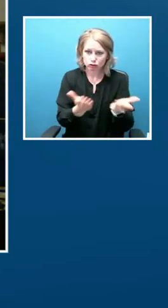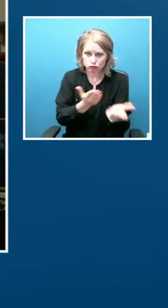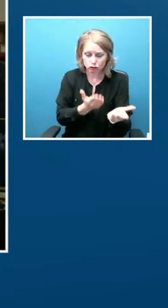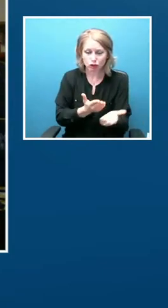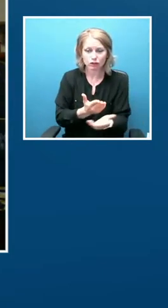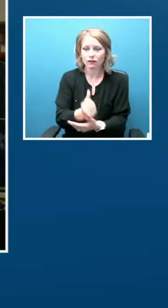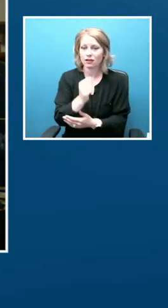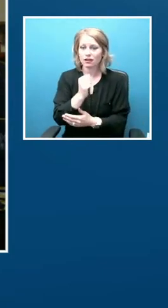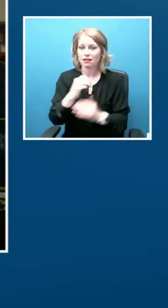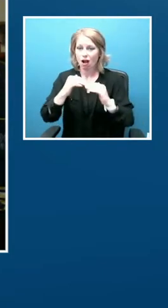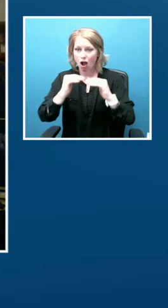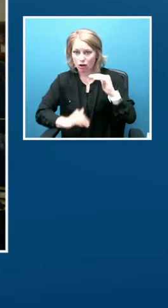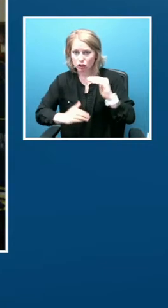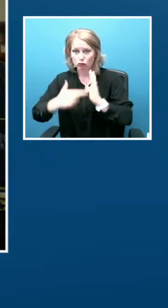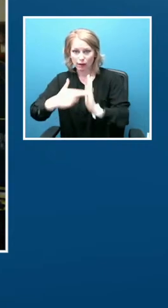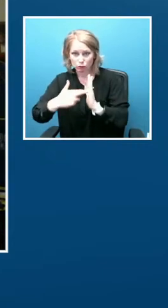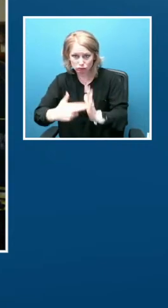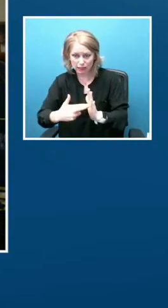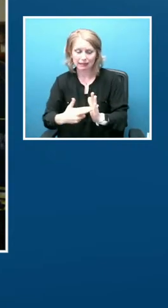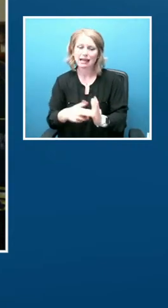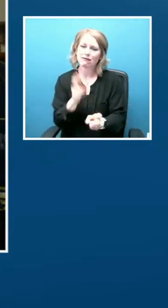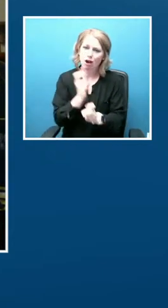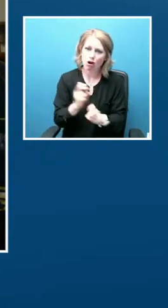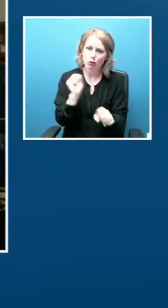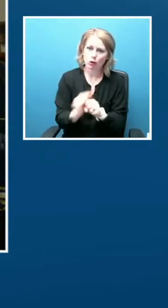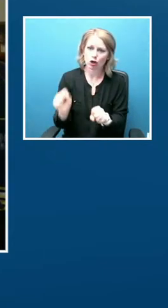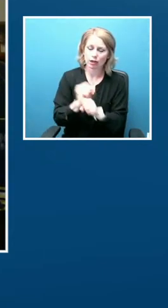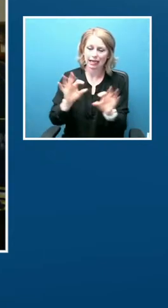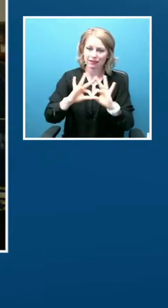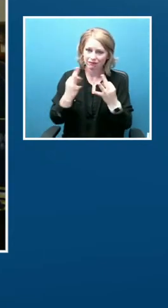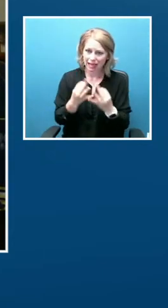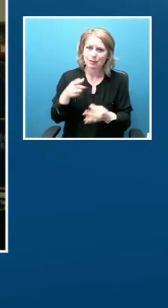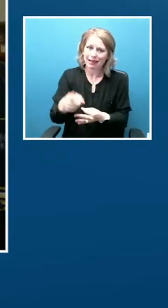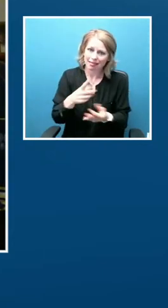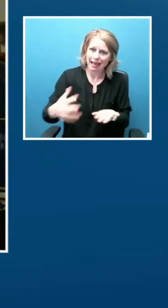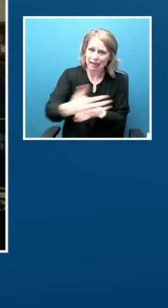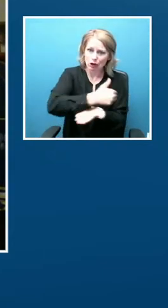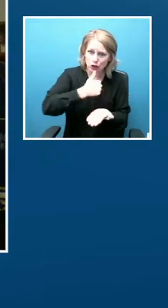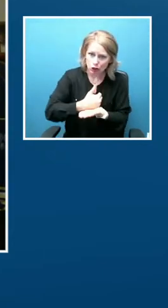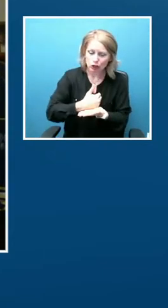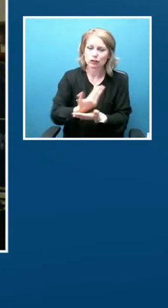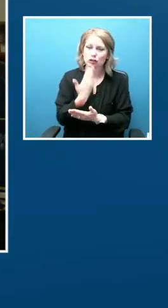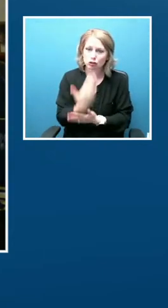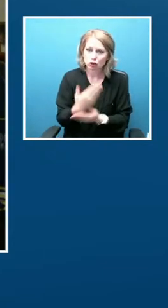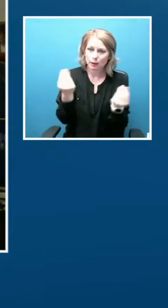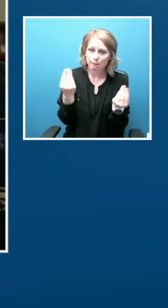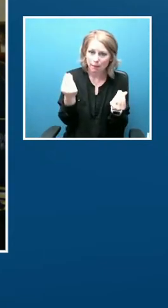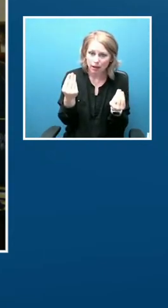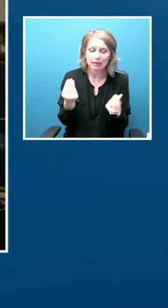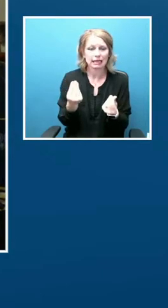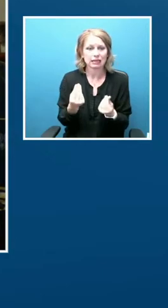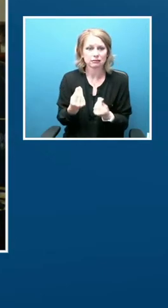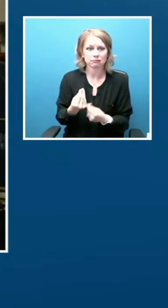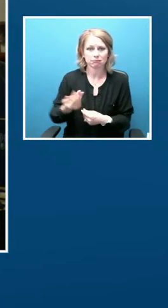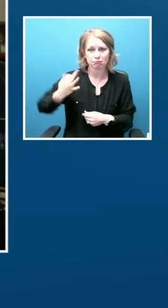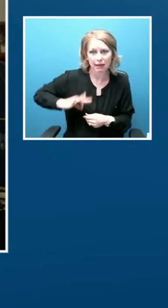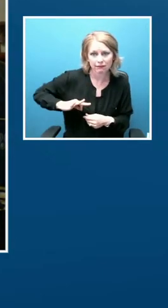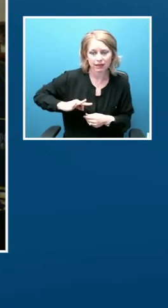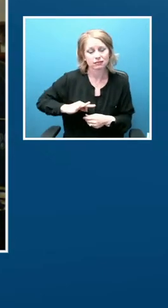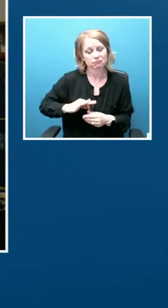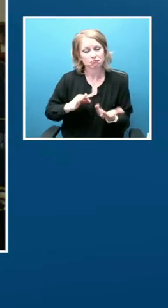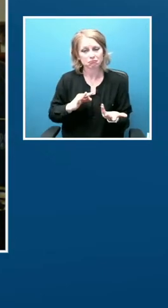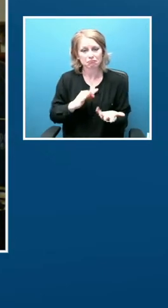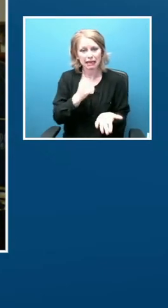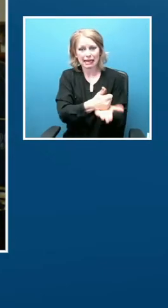hardworking families that deserve good wages, health care, benefits, and sometimes a little help when they need it. I have